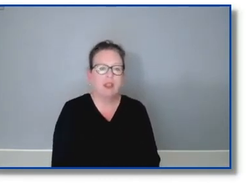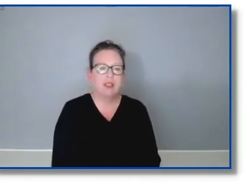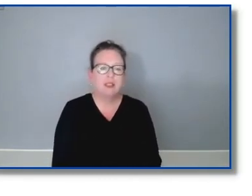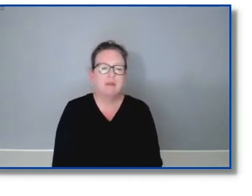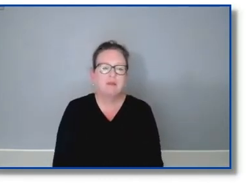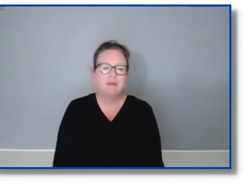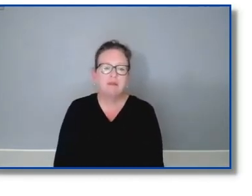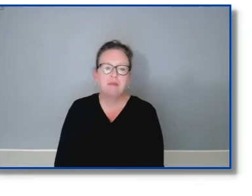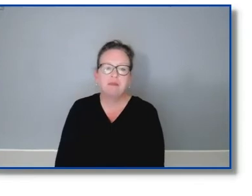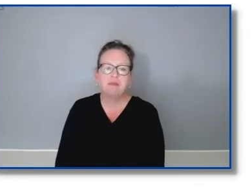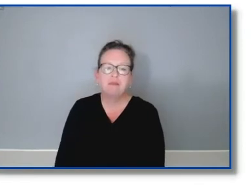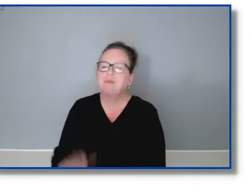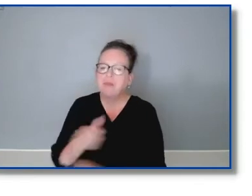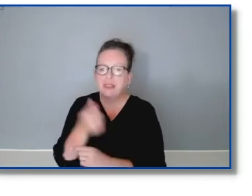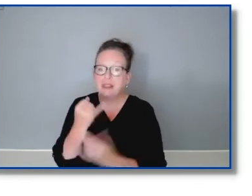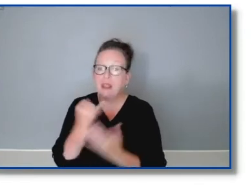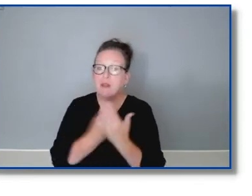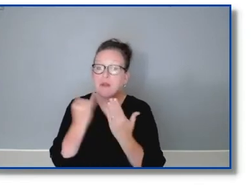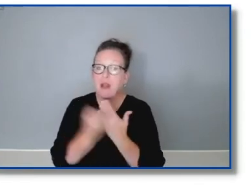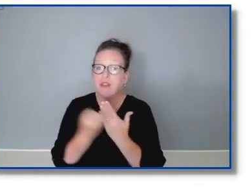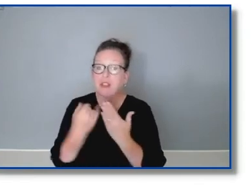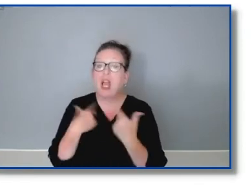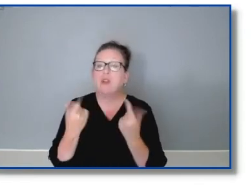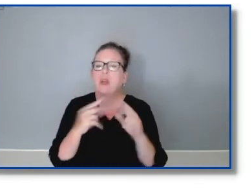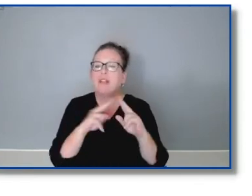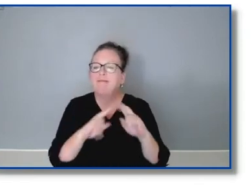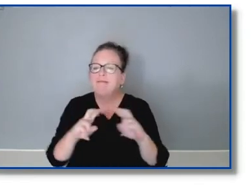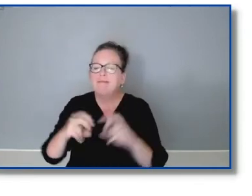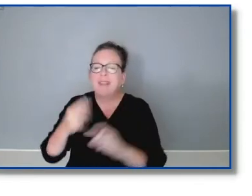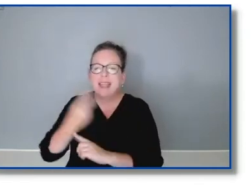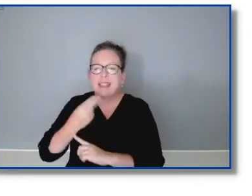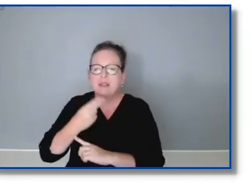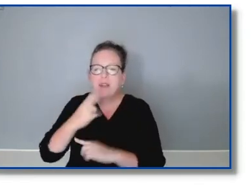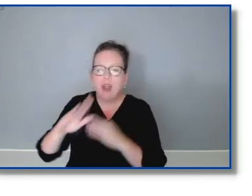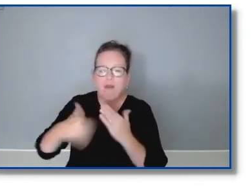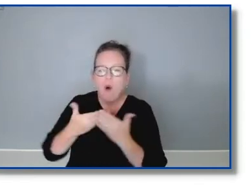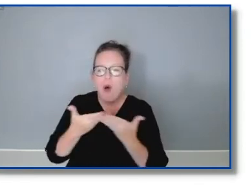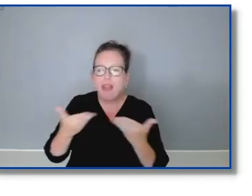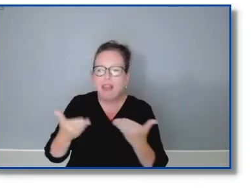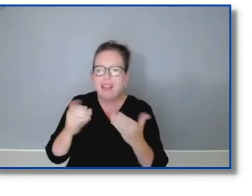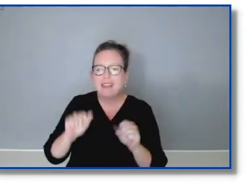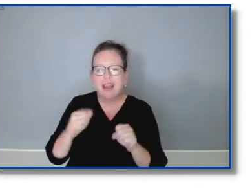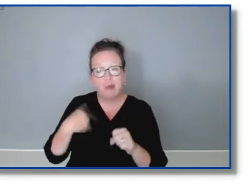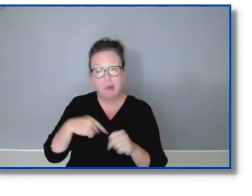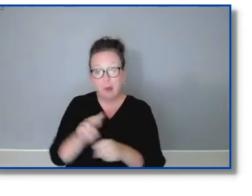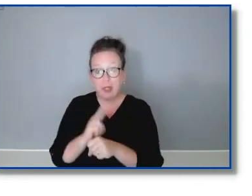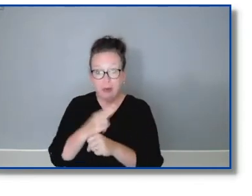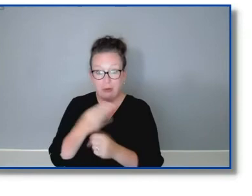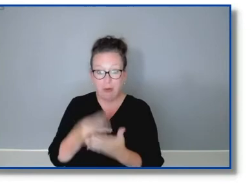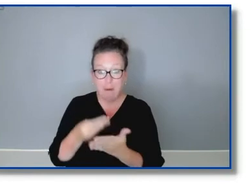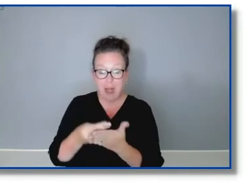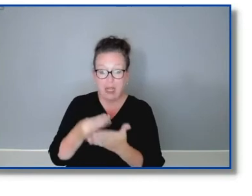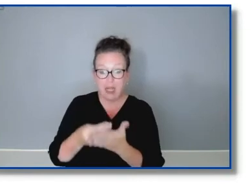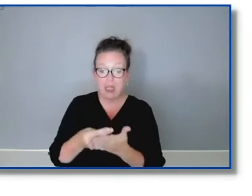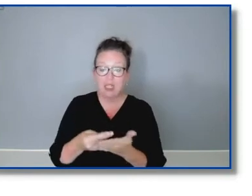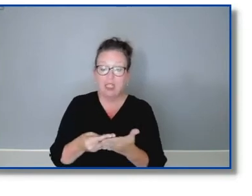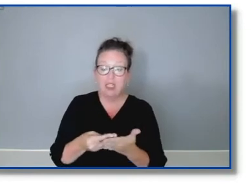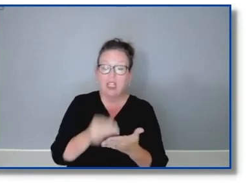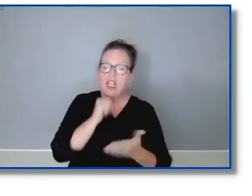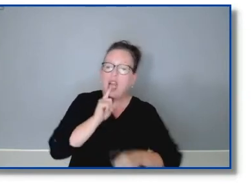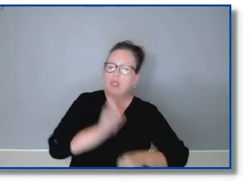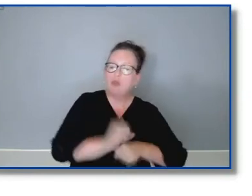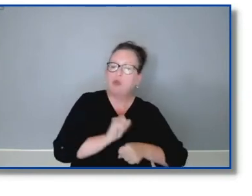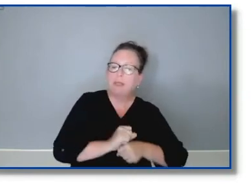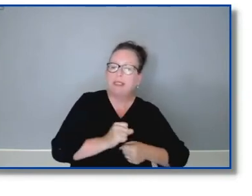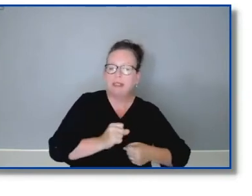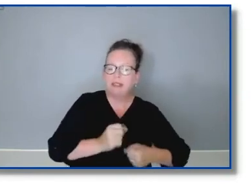where I looked at the history of all the objects that circulated as a currency, informal currency, so not coins and